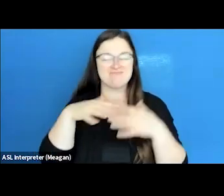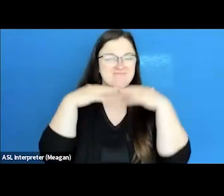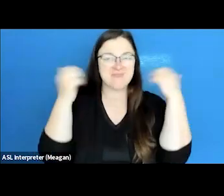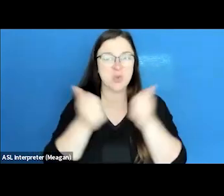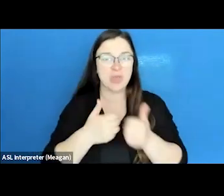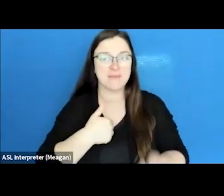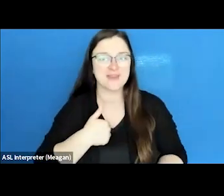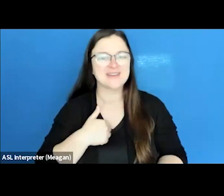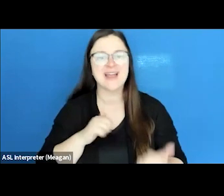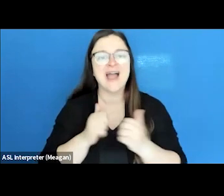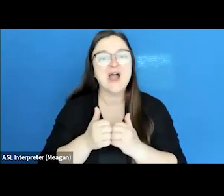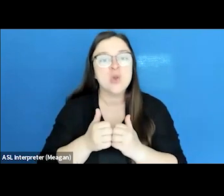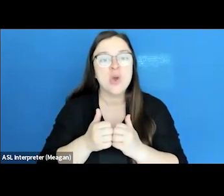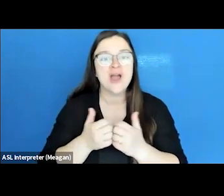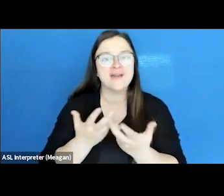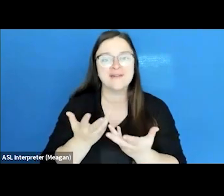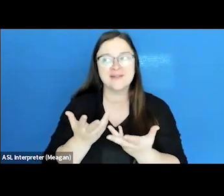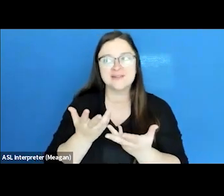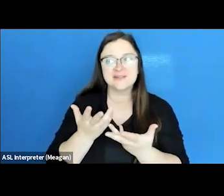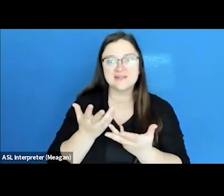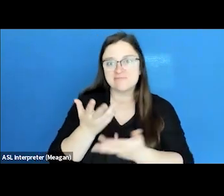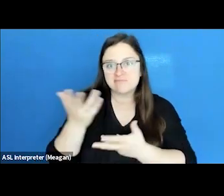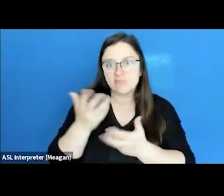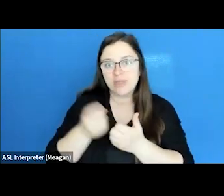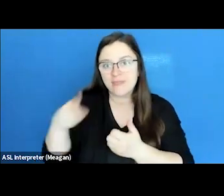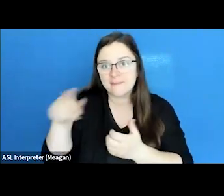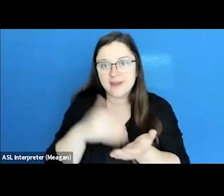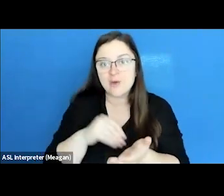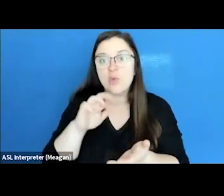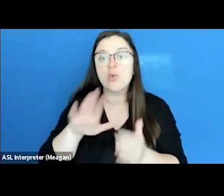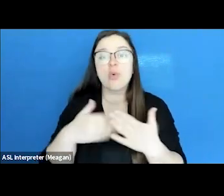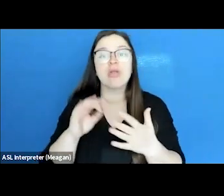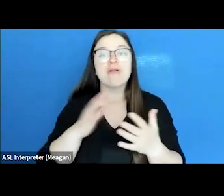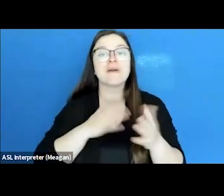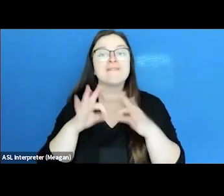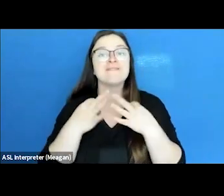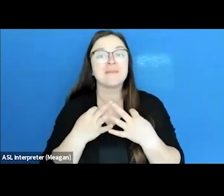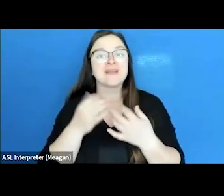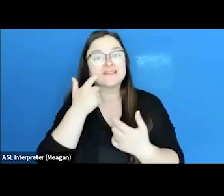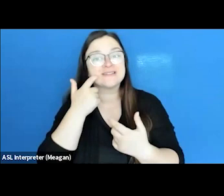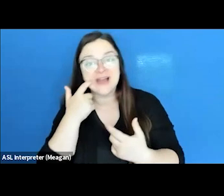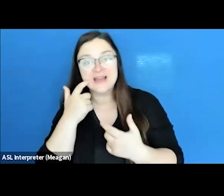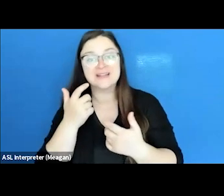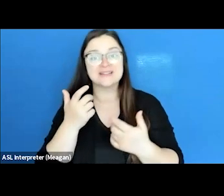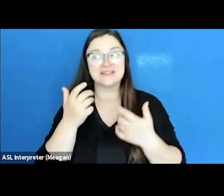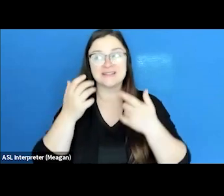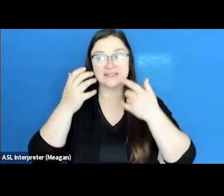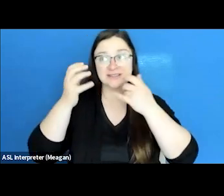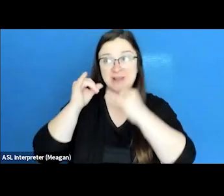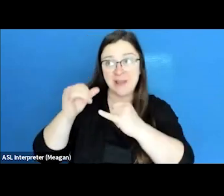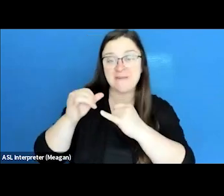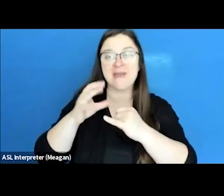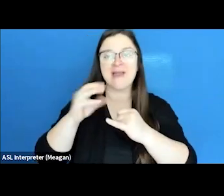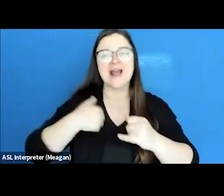back? Or my family members are also addicts and they're in active addiction and I don't feel safe